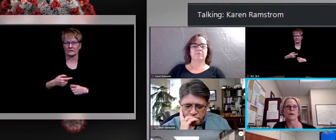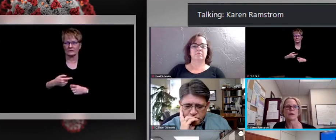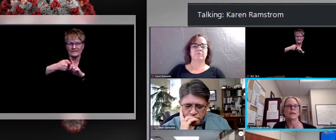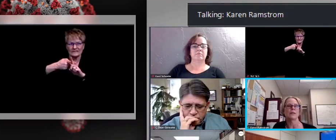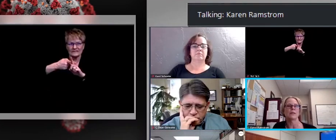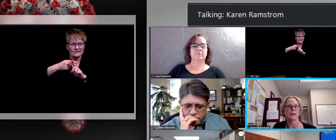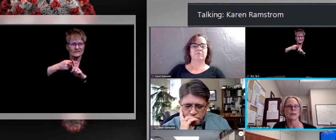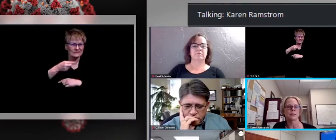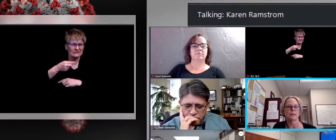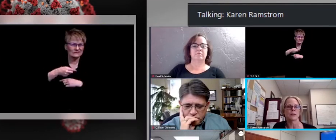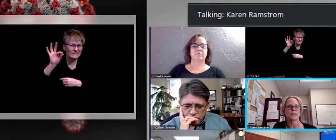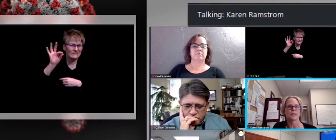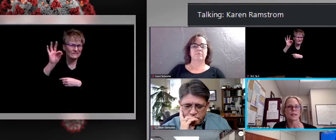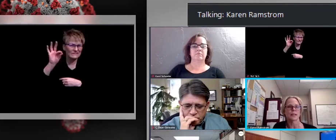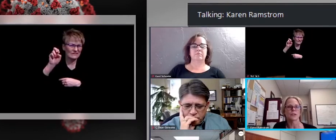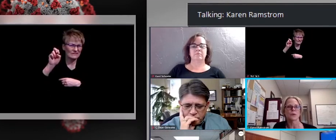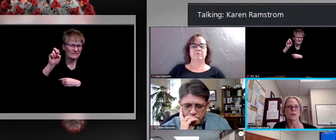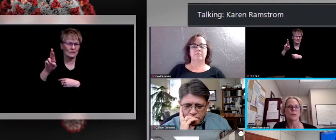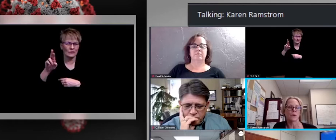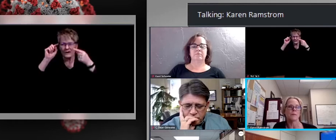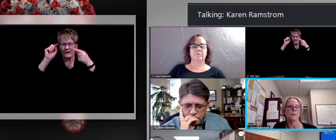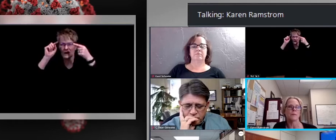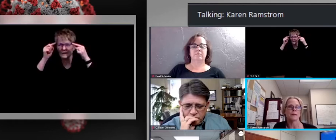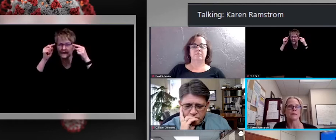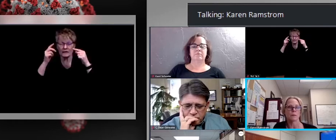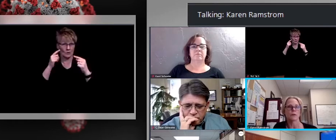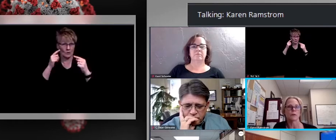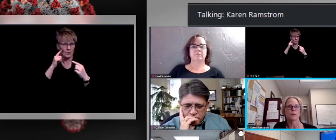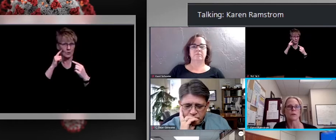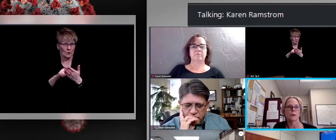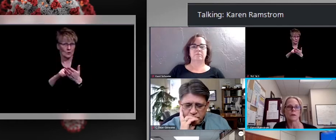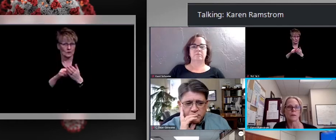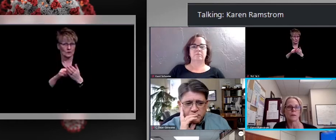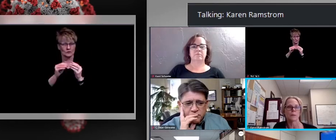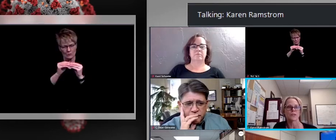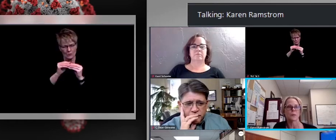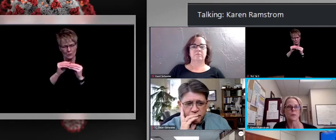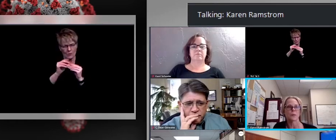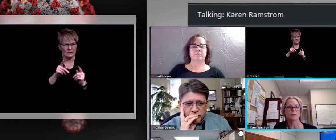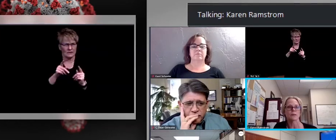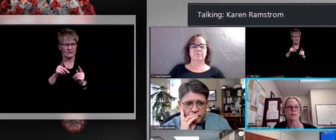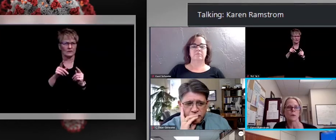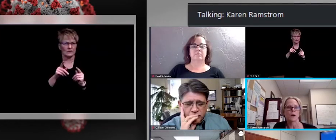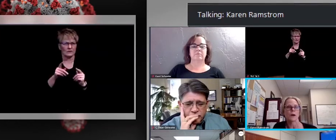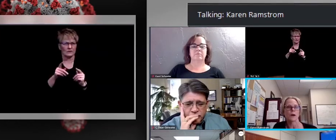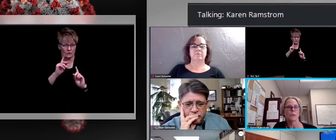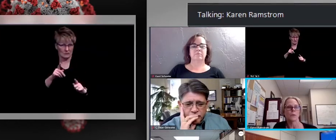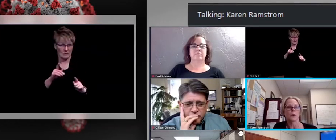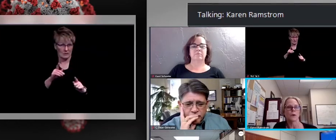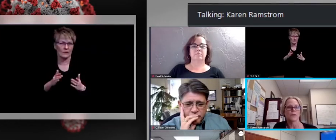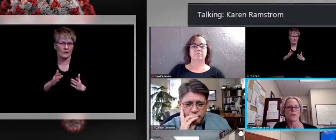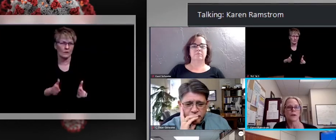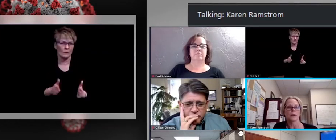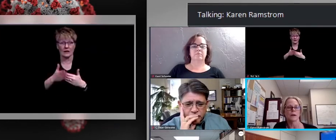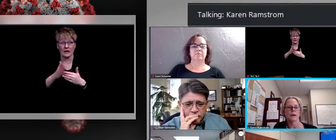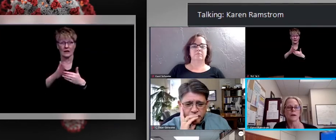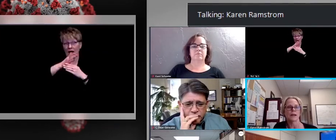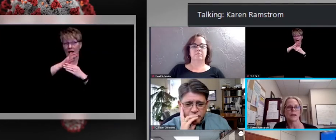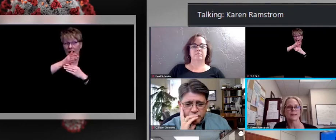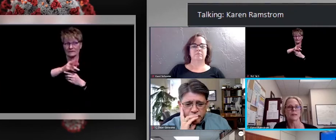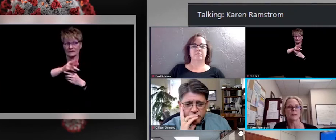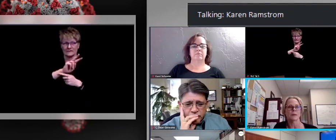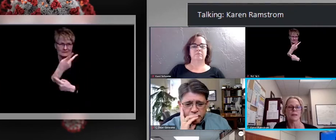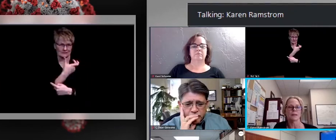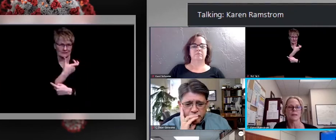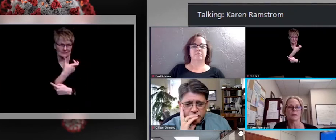more prevalent in the second with the second dose, and so it may be similar type of response with the